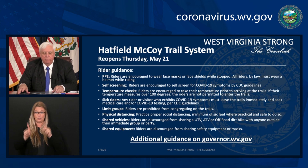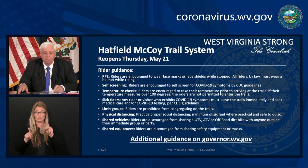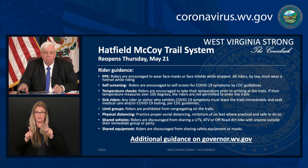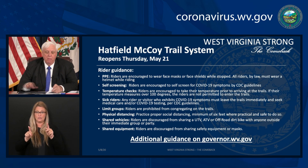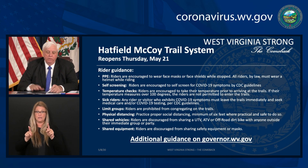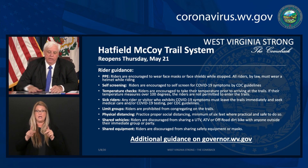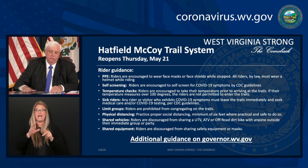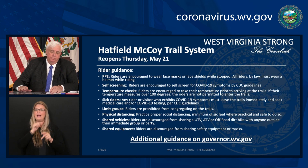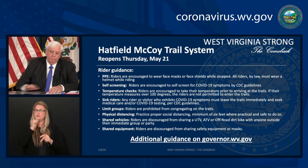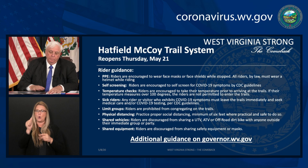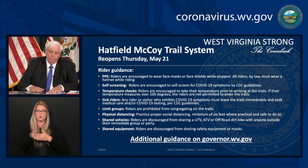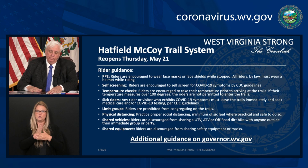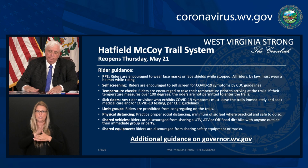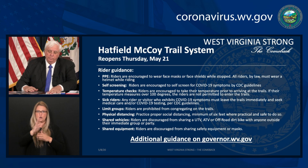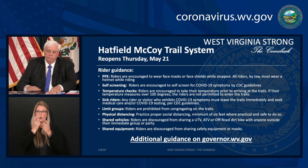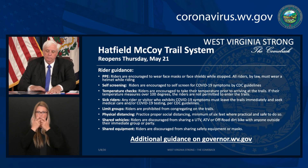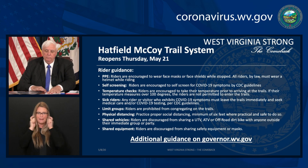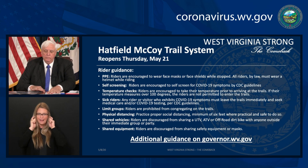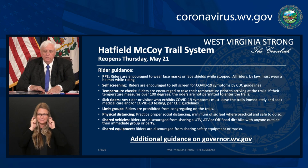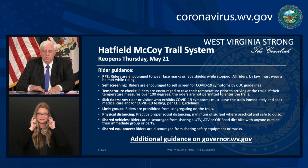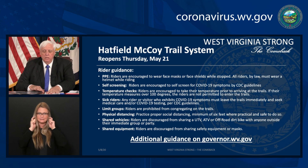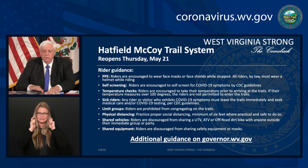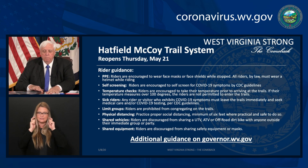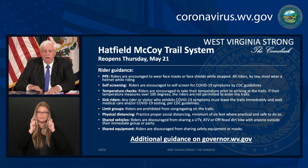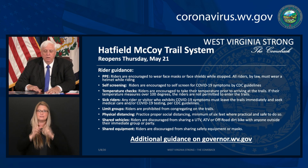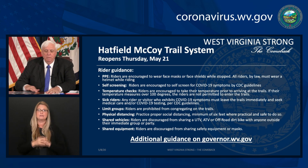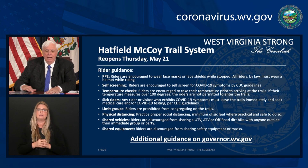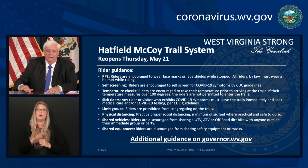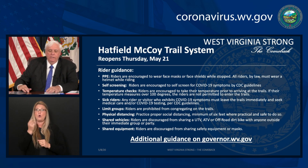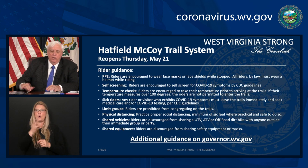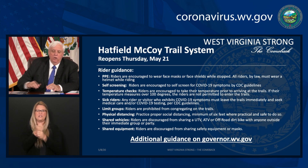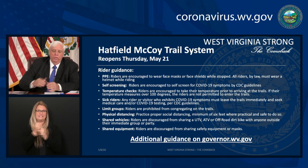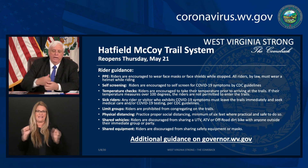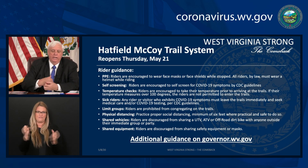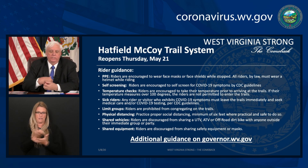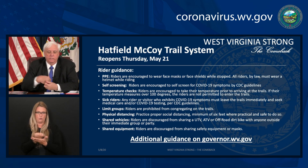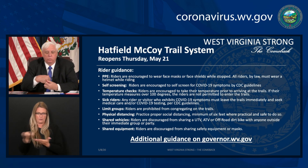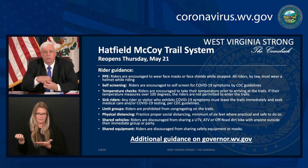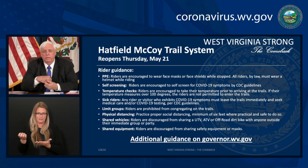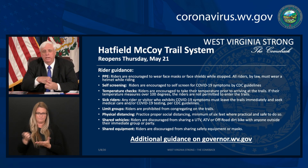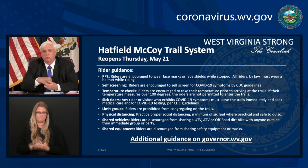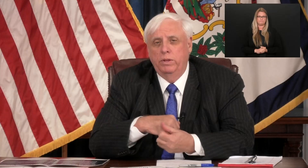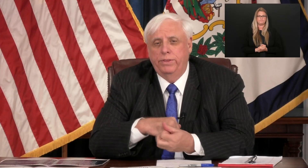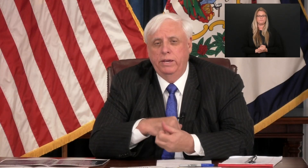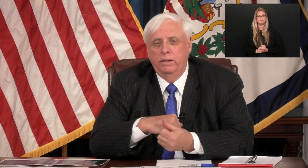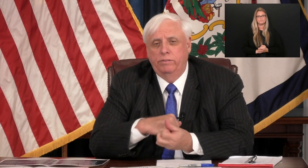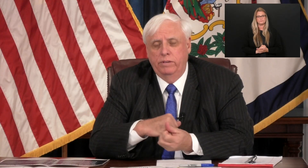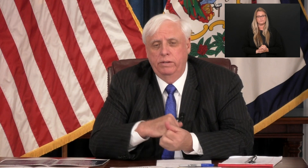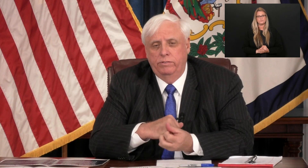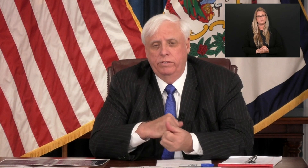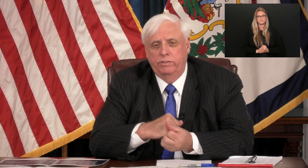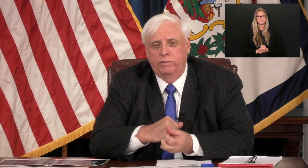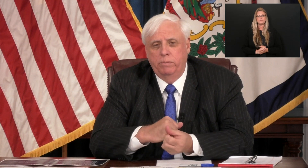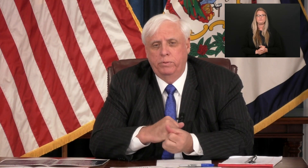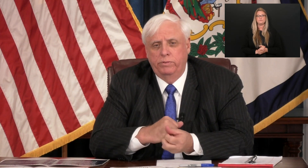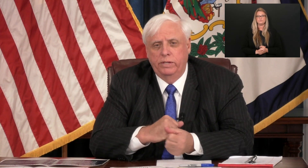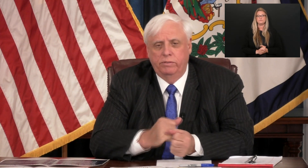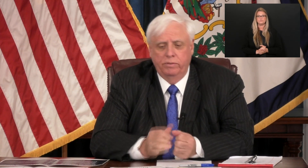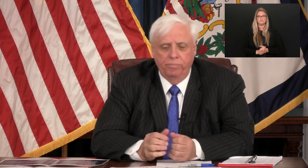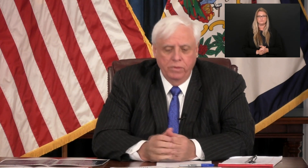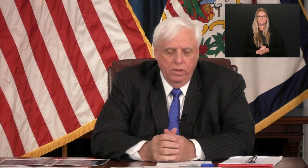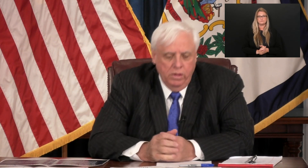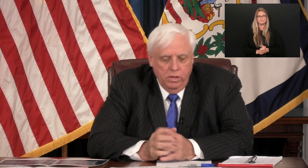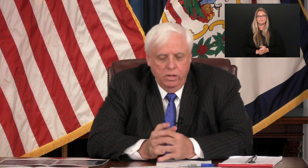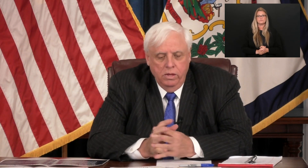masks. Now, the bottom line to all that is just one thing, and it's just as simple as